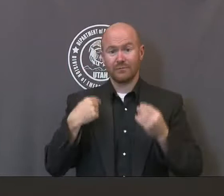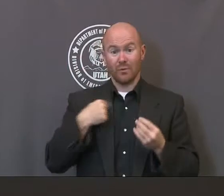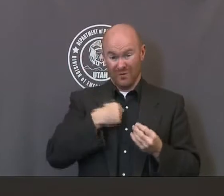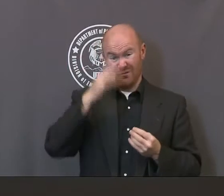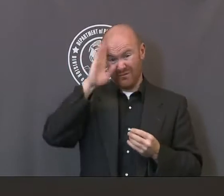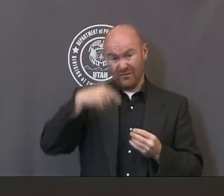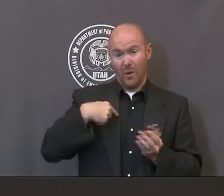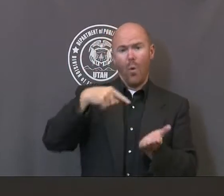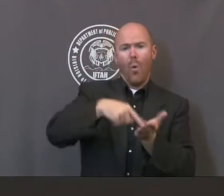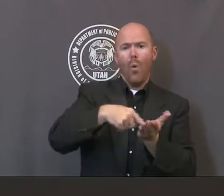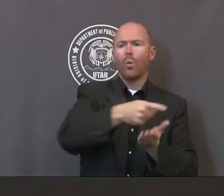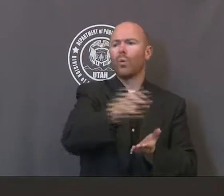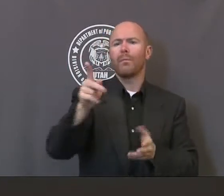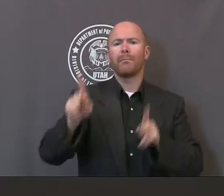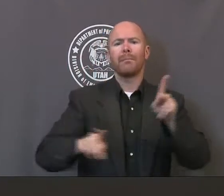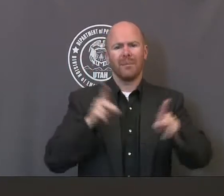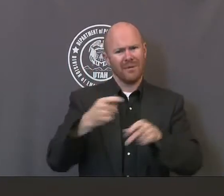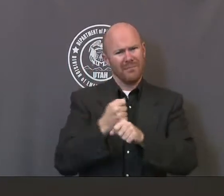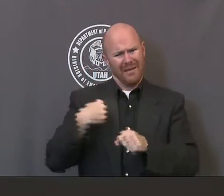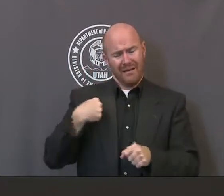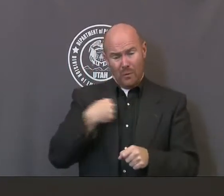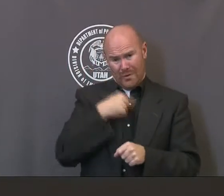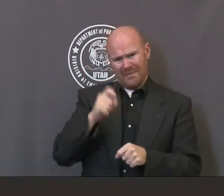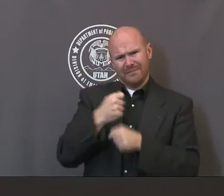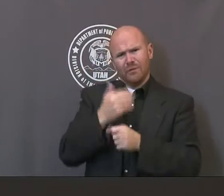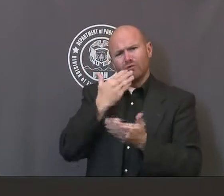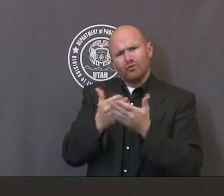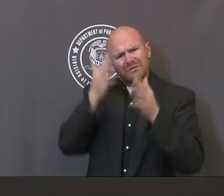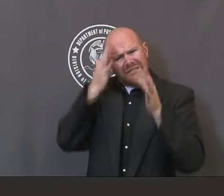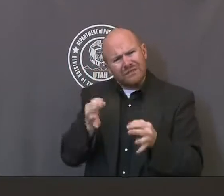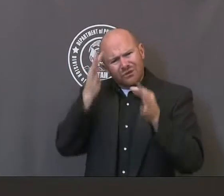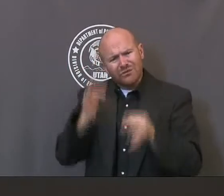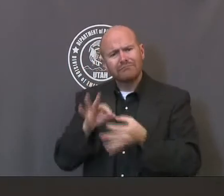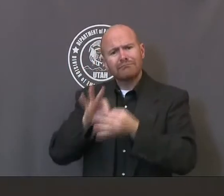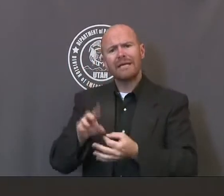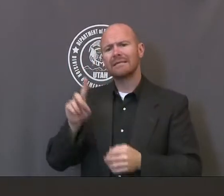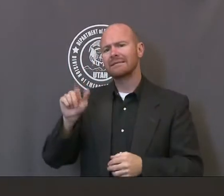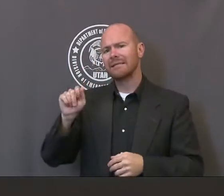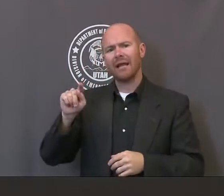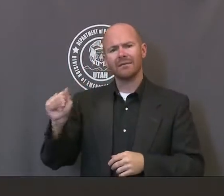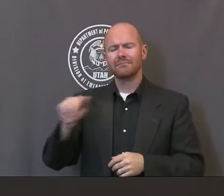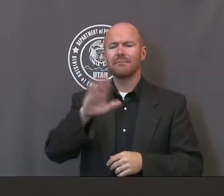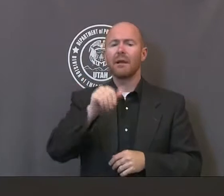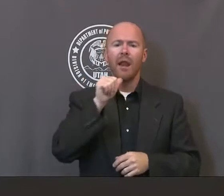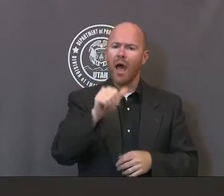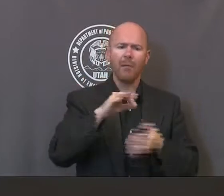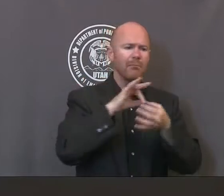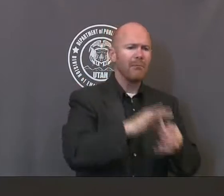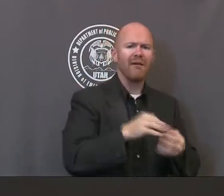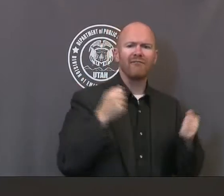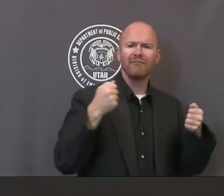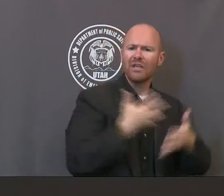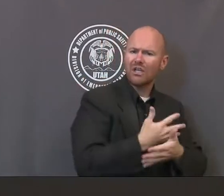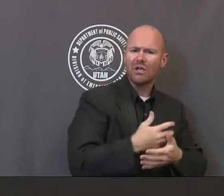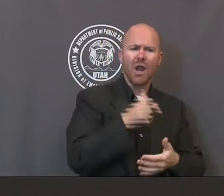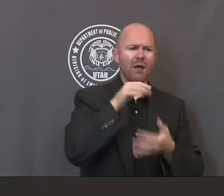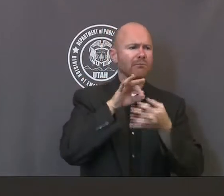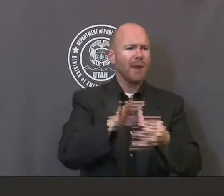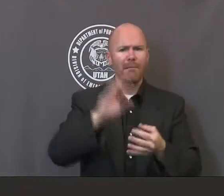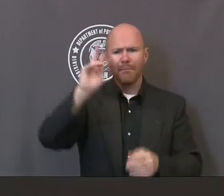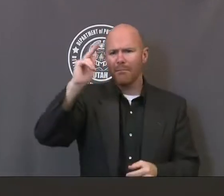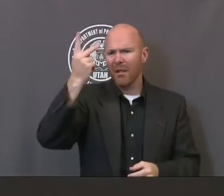the COVID-19 pandemic based on critical health data, not based on fear, and certainly not based on